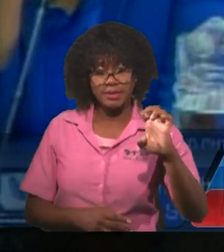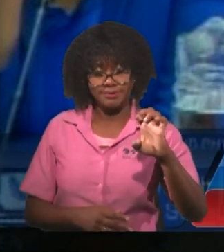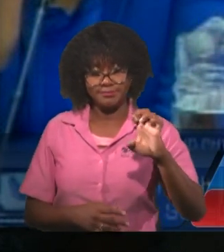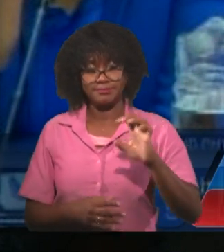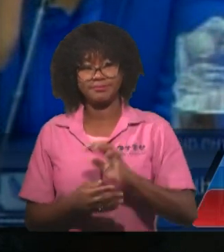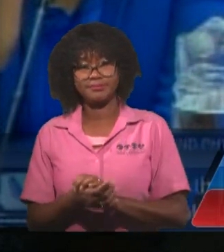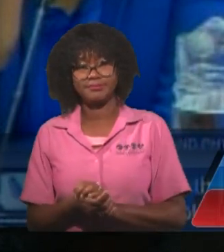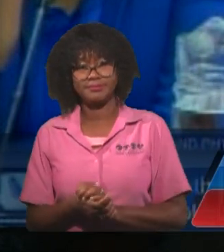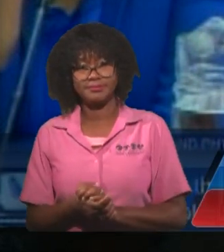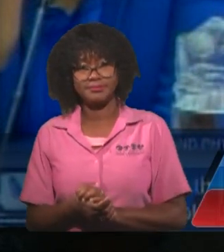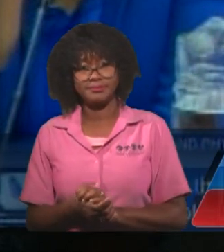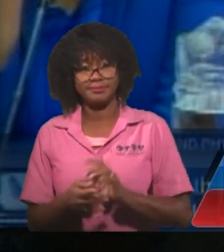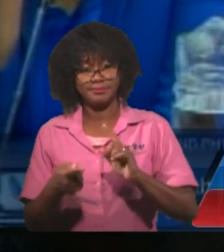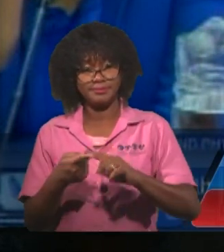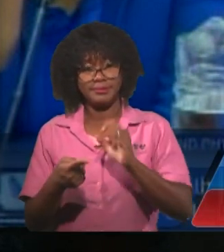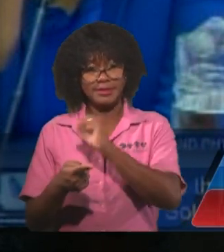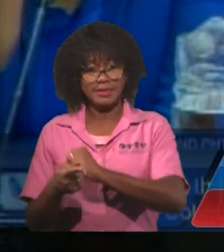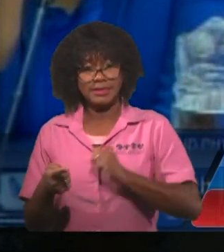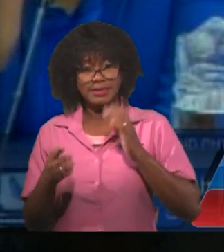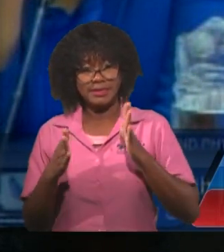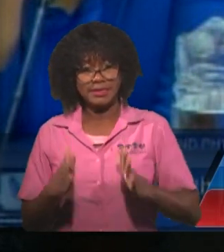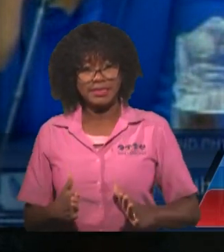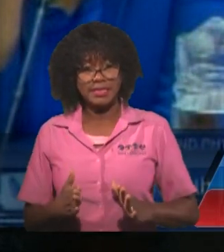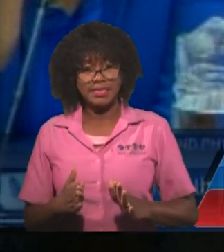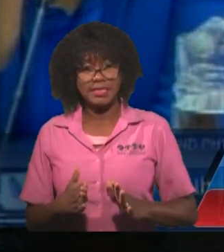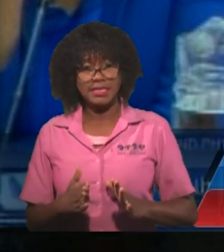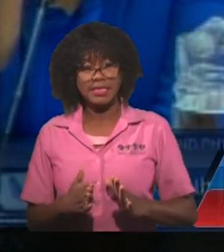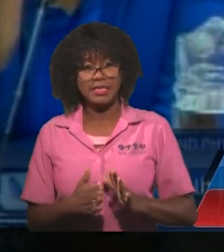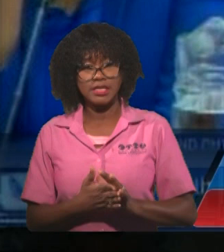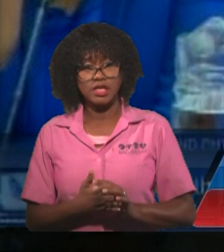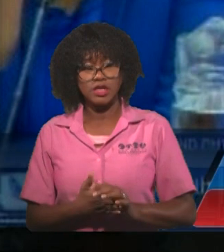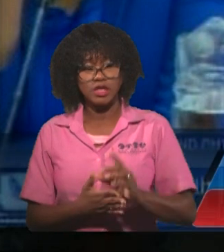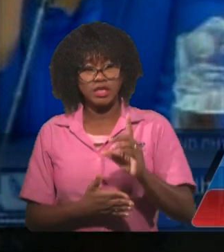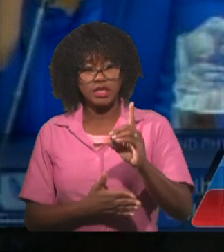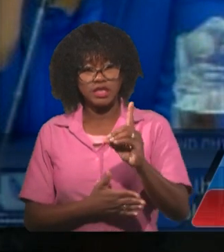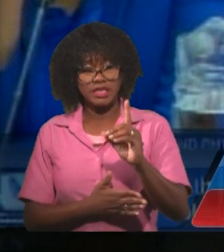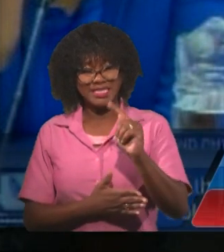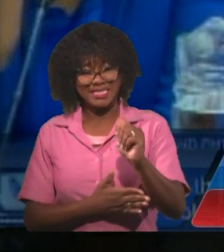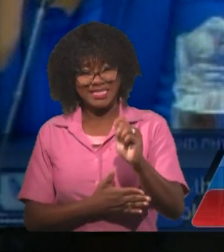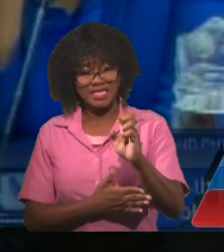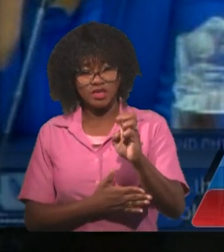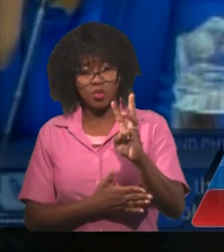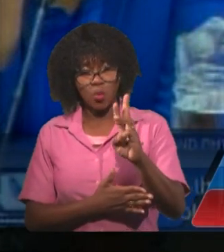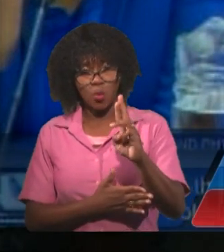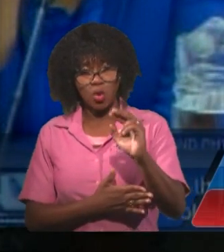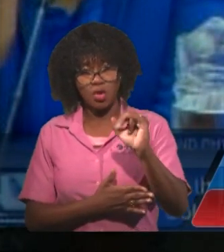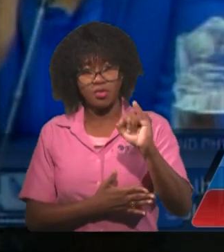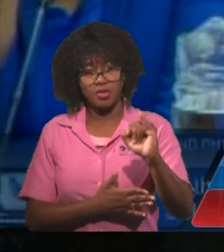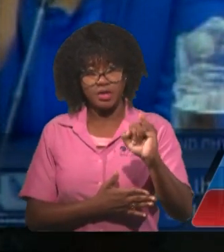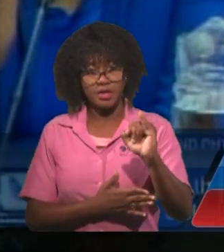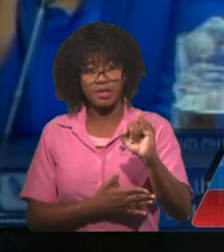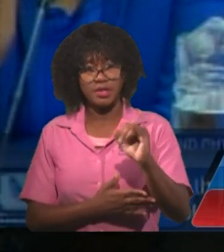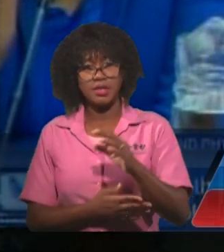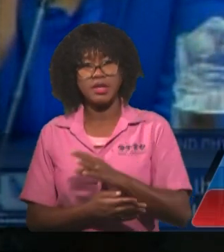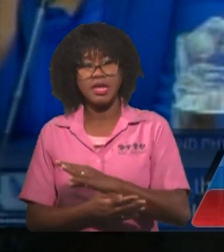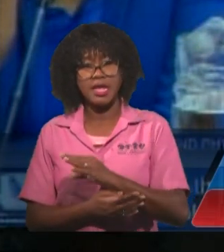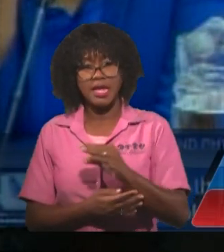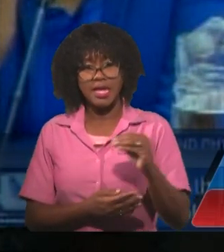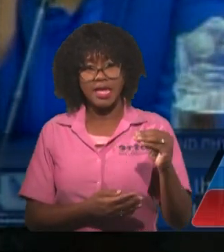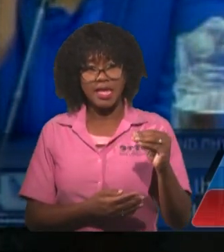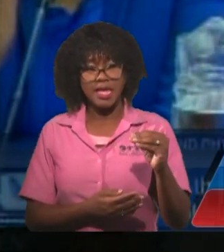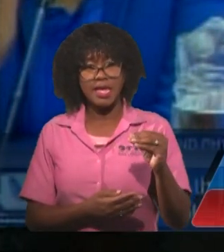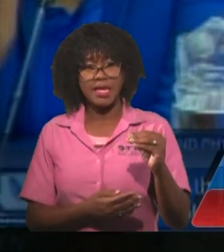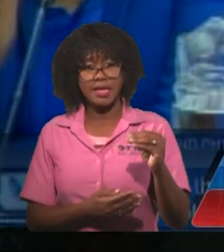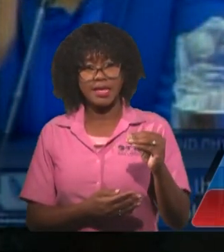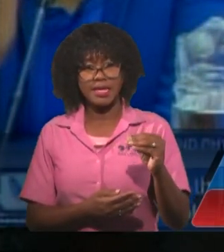Affairs. Senator the Honorable Dr. Bohindra Tiwari, Minister of Planning and Economy. And the